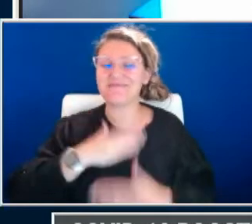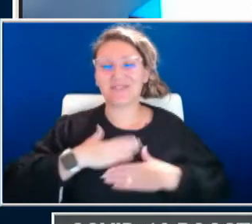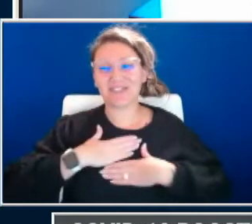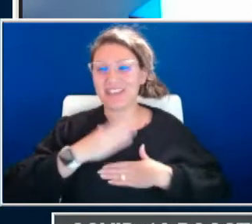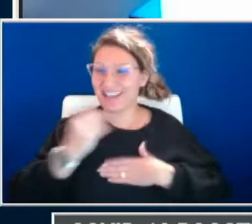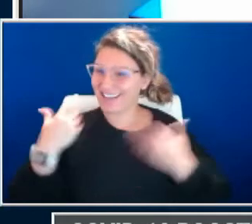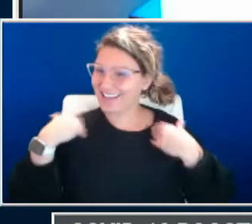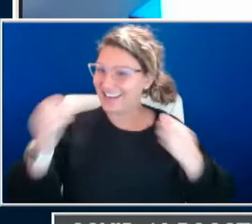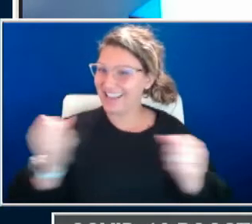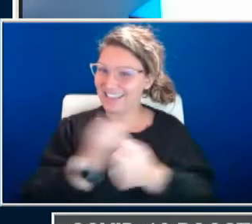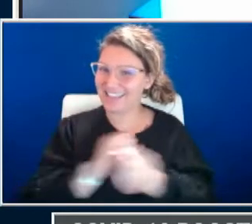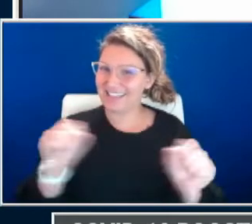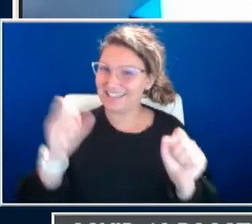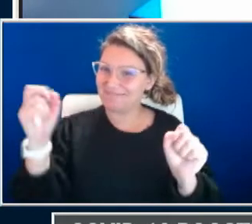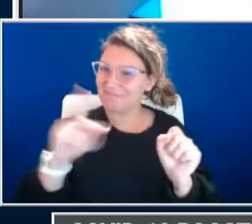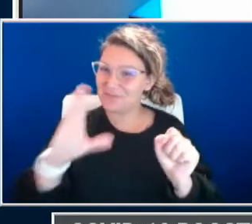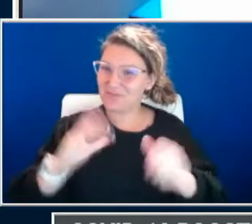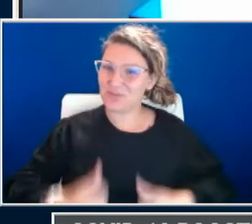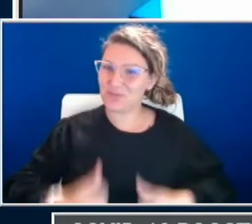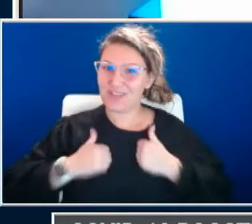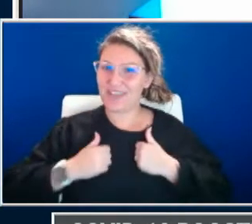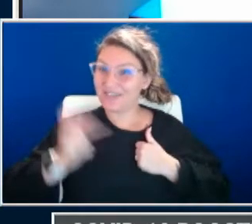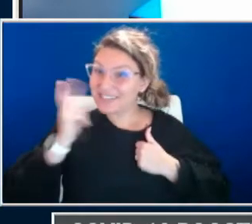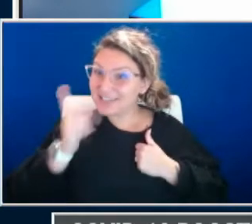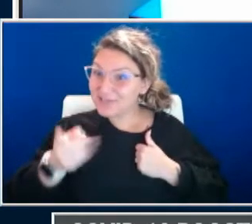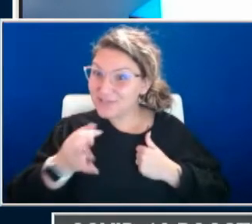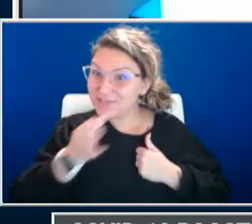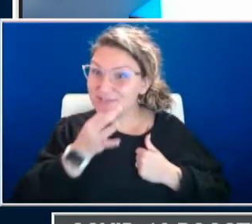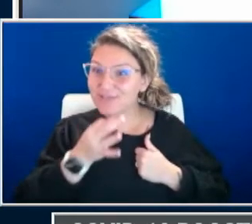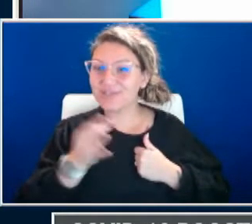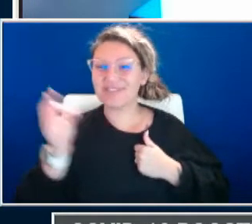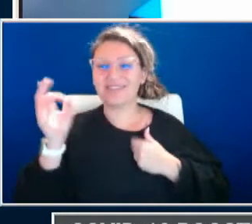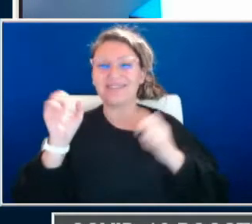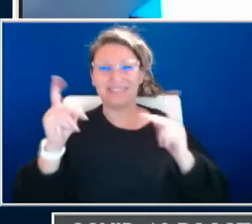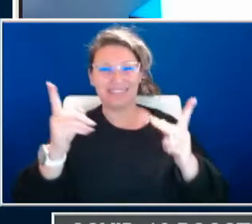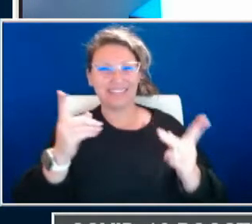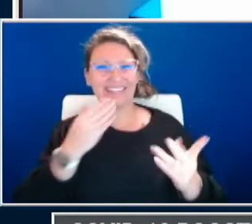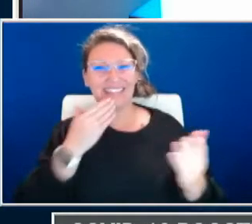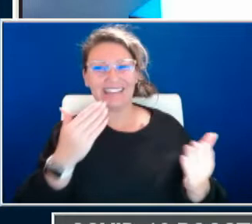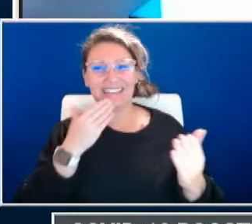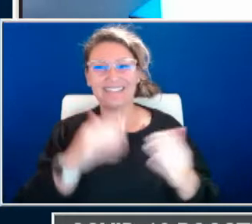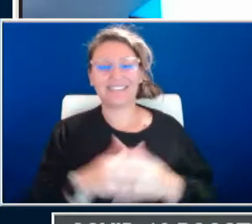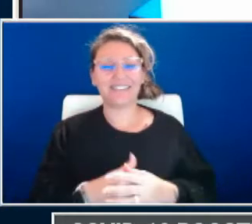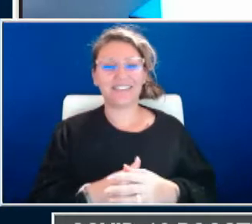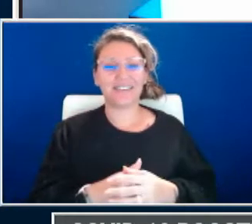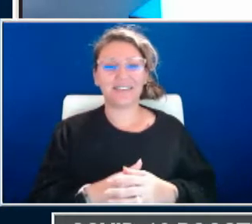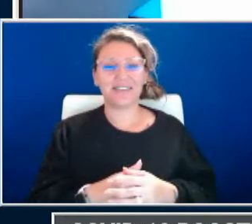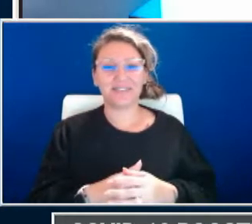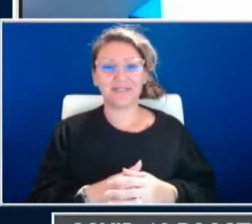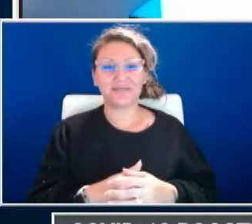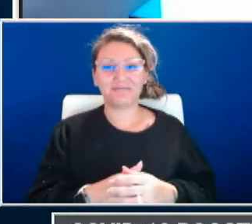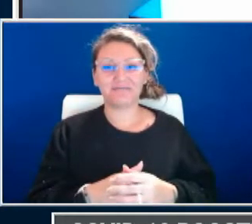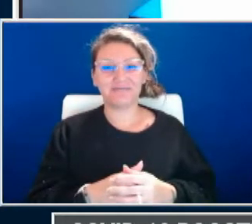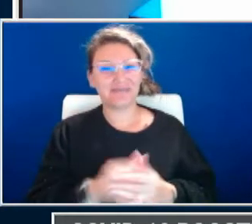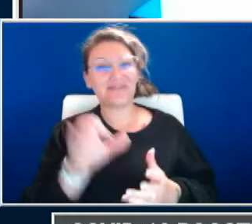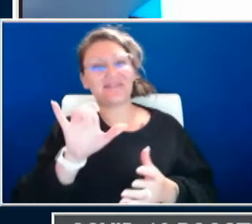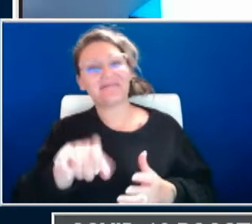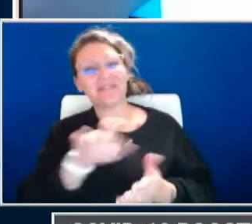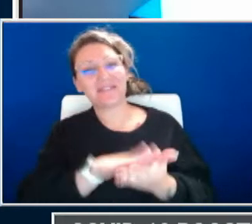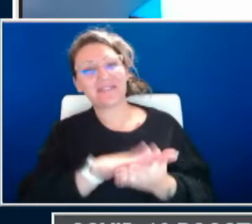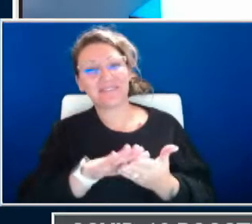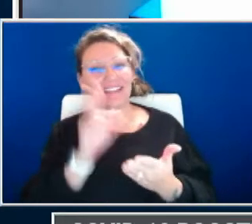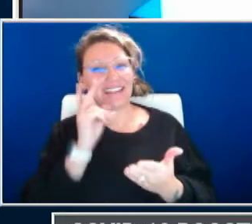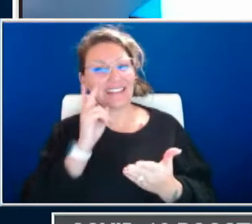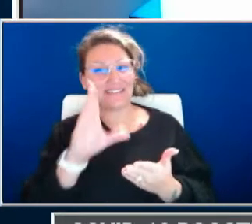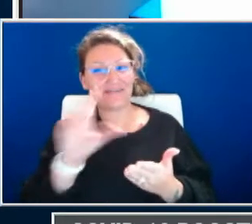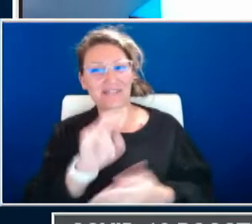to life. So Vince, we will see you soon, okay? Thank you. Thank you. It must be nice to see your to see